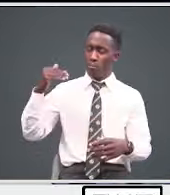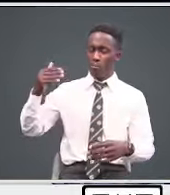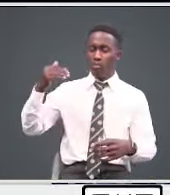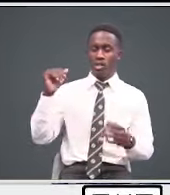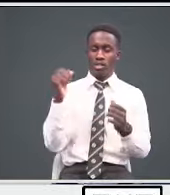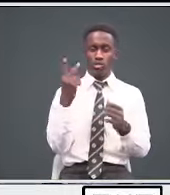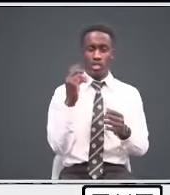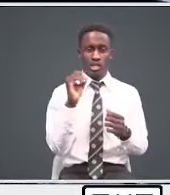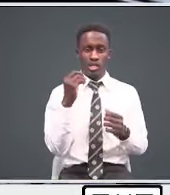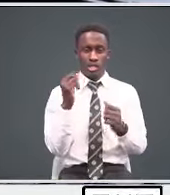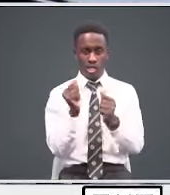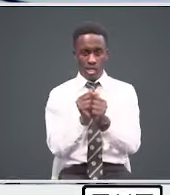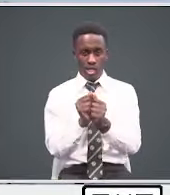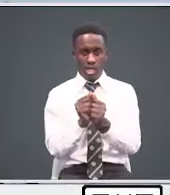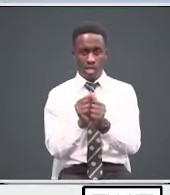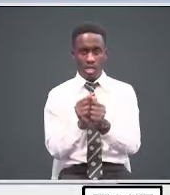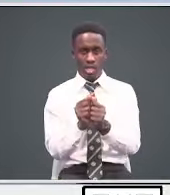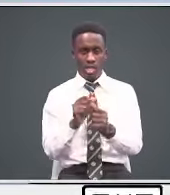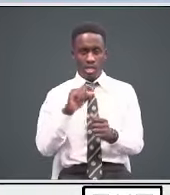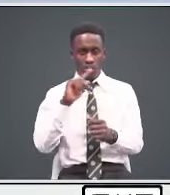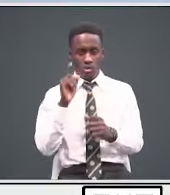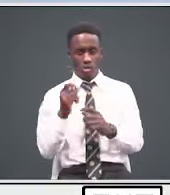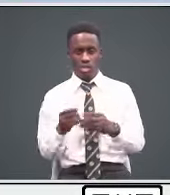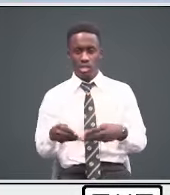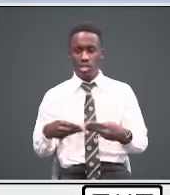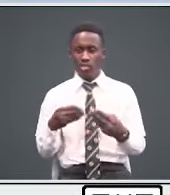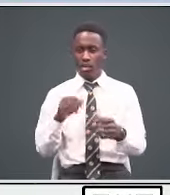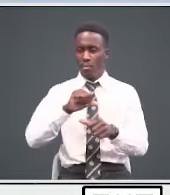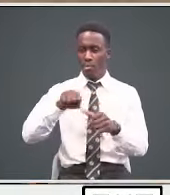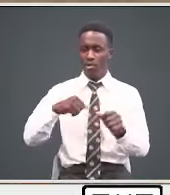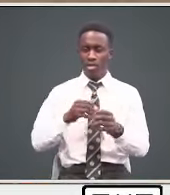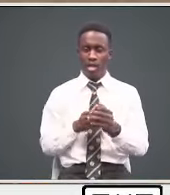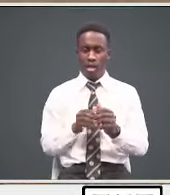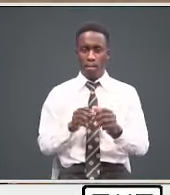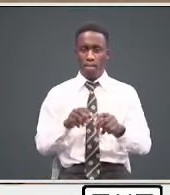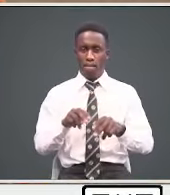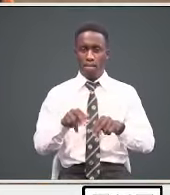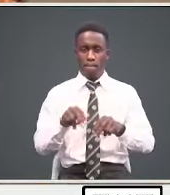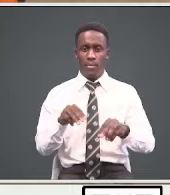serious questions about the governance and oversight within the SACCO during that period.